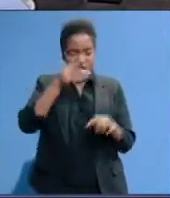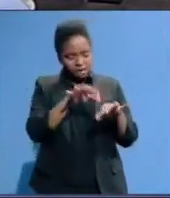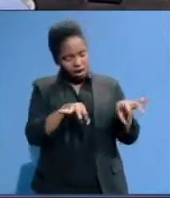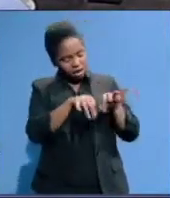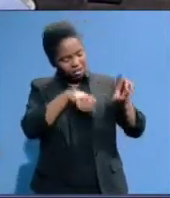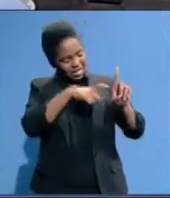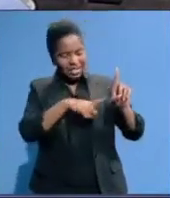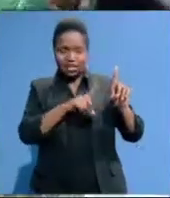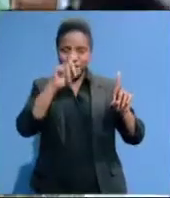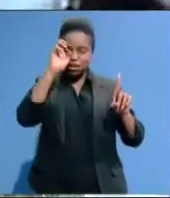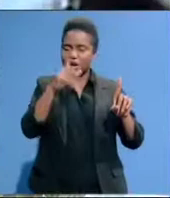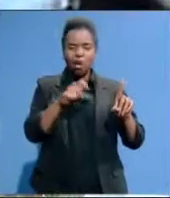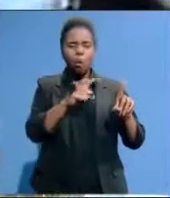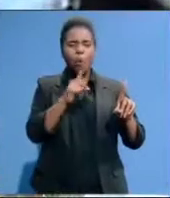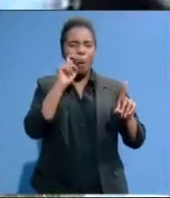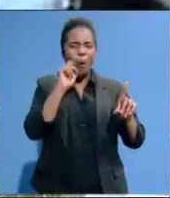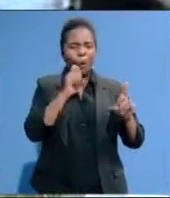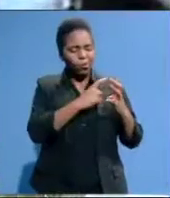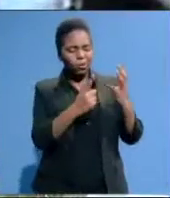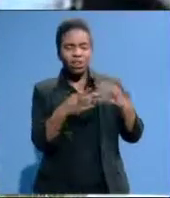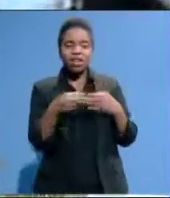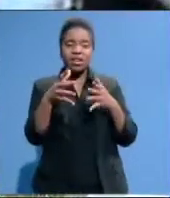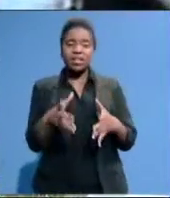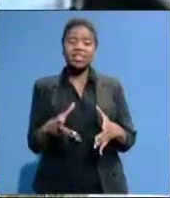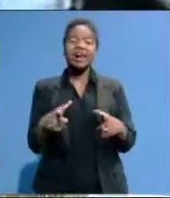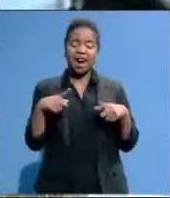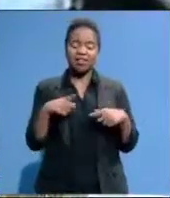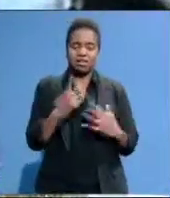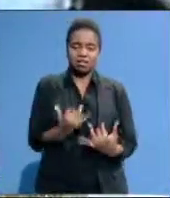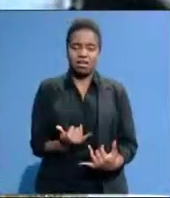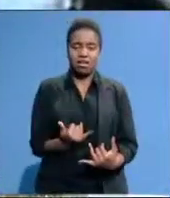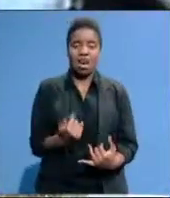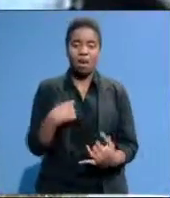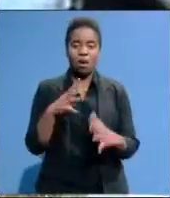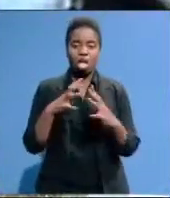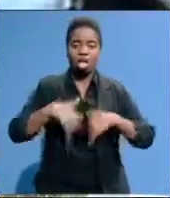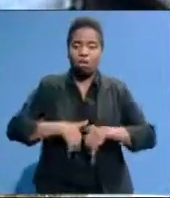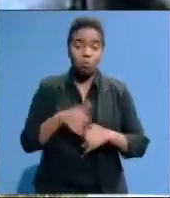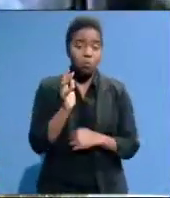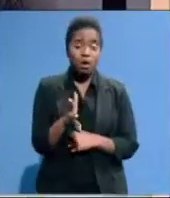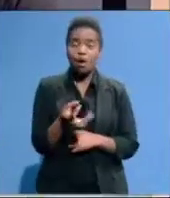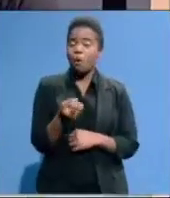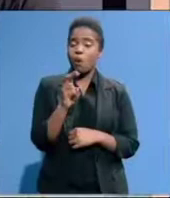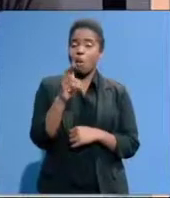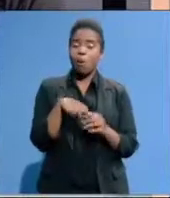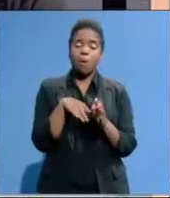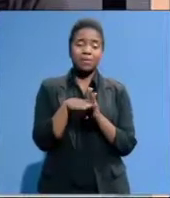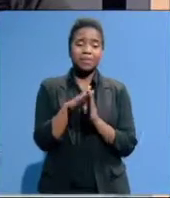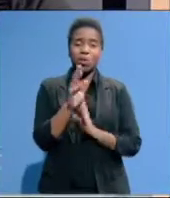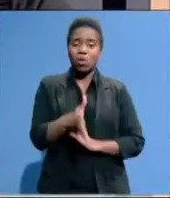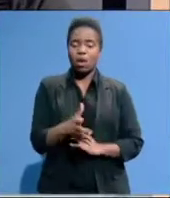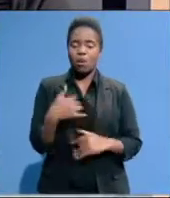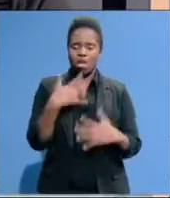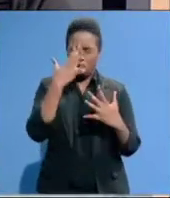of what we've taken from them is going to show now. Are we going to fall apart? Moses, just thinking about are we going to